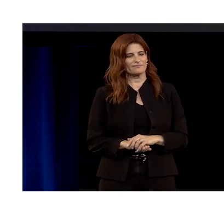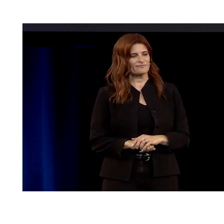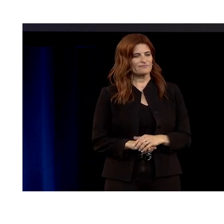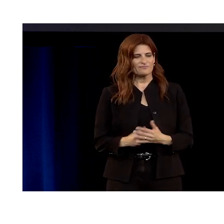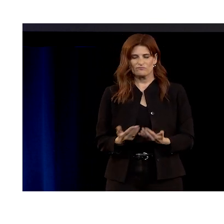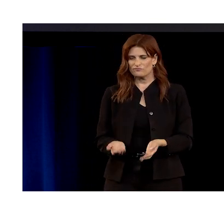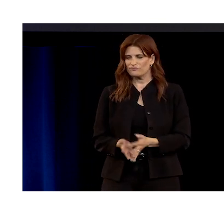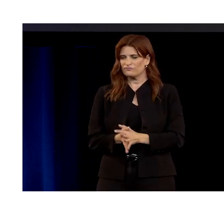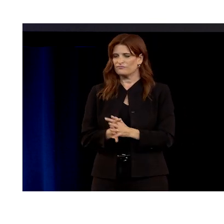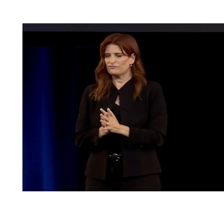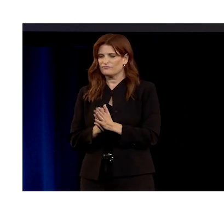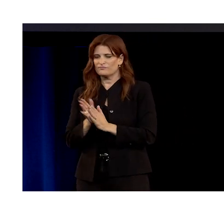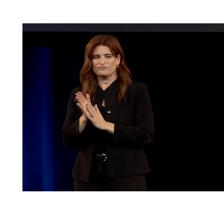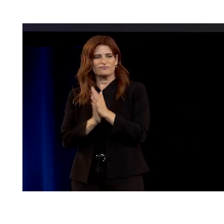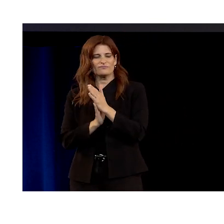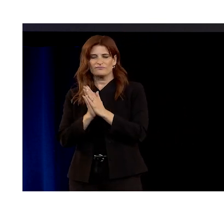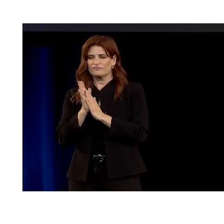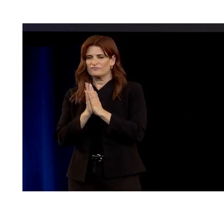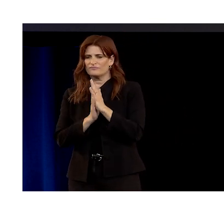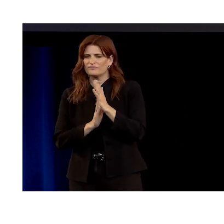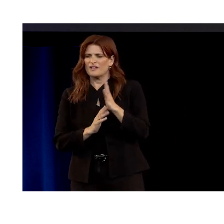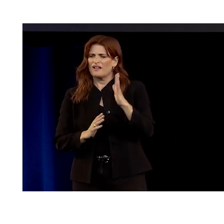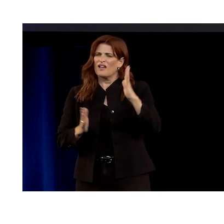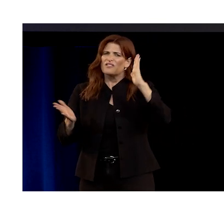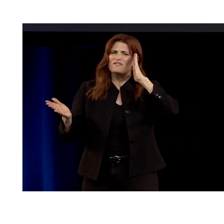erode the foundations of deaf communities?